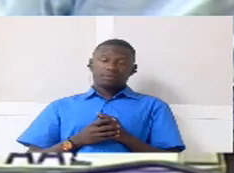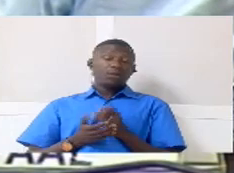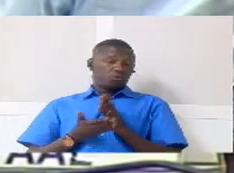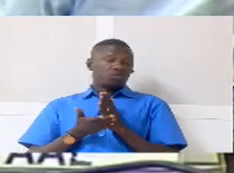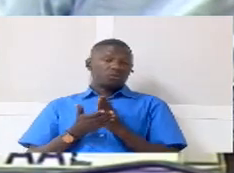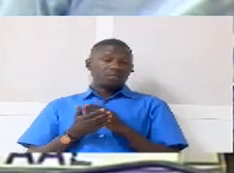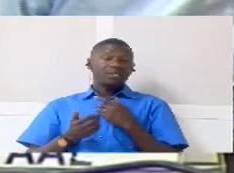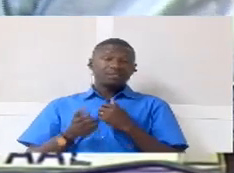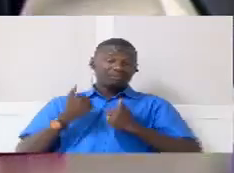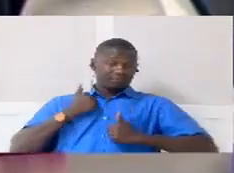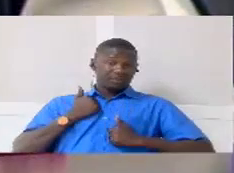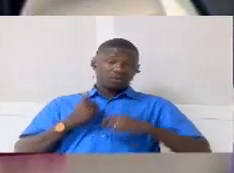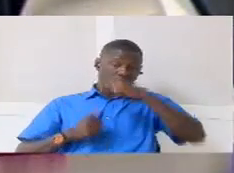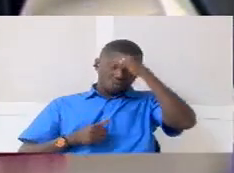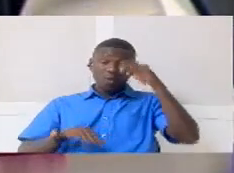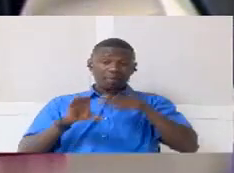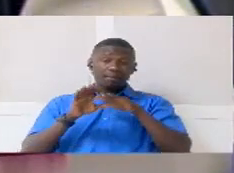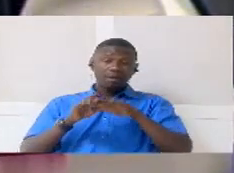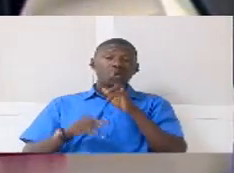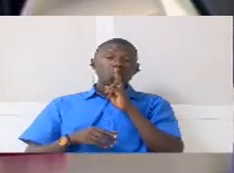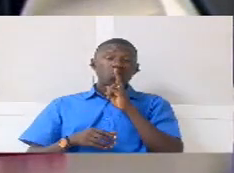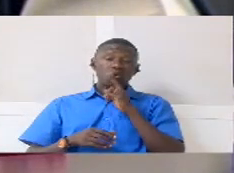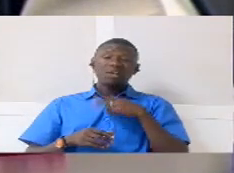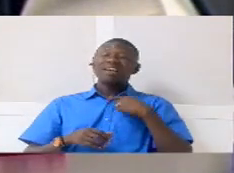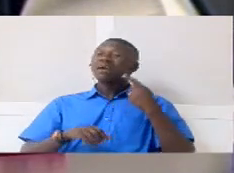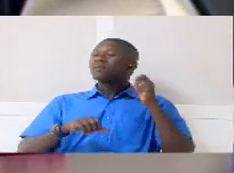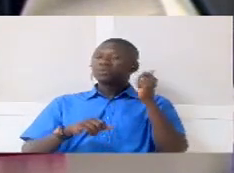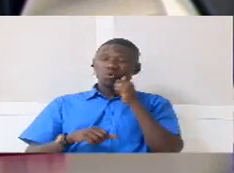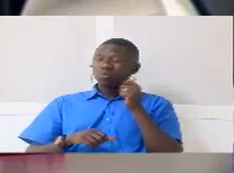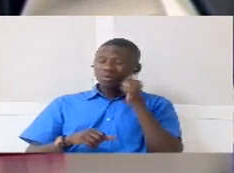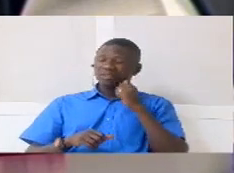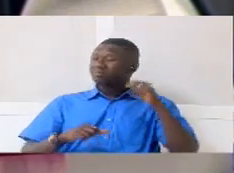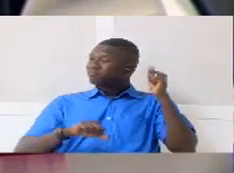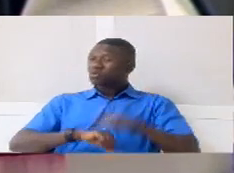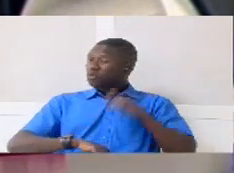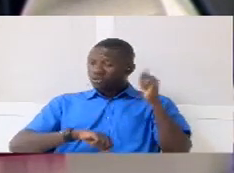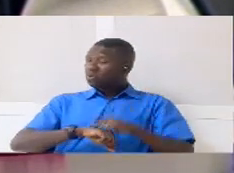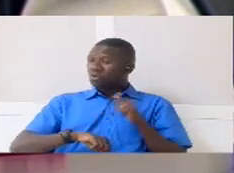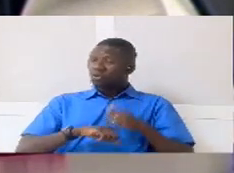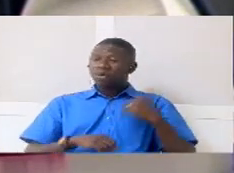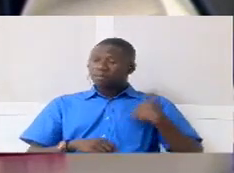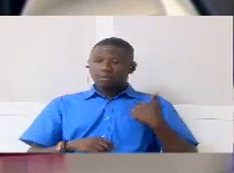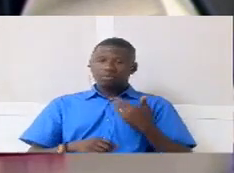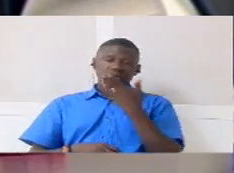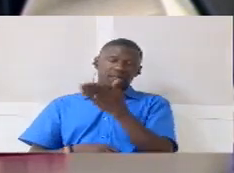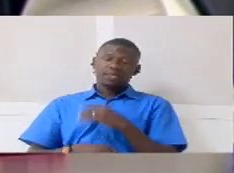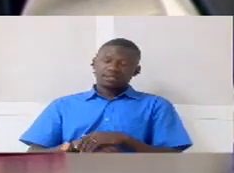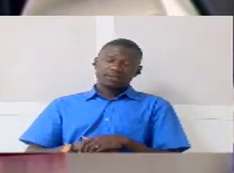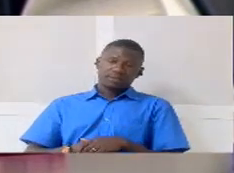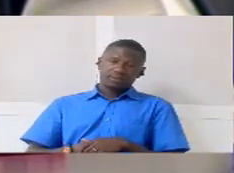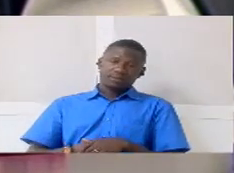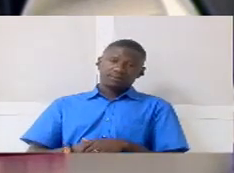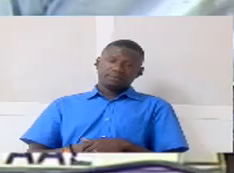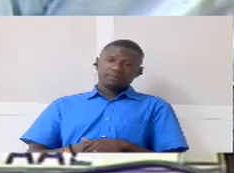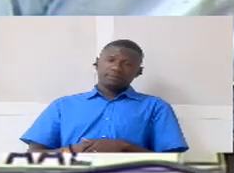prison dokula lukono me ya lonko watini wati ate fangu mumoleti menka kasolan kulu tajire yaje hanfo e kafa en ko tajire